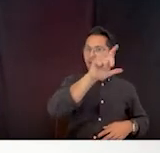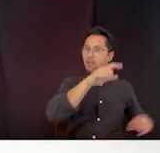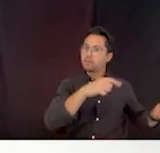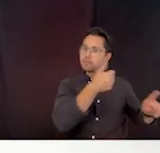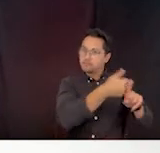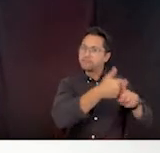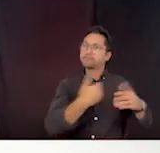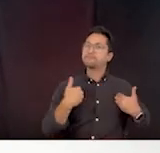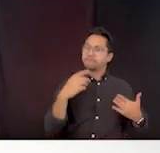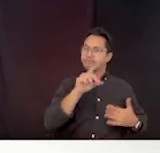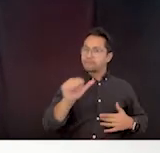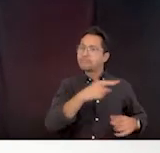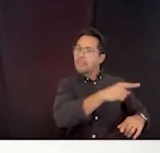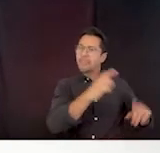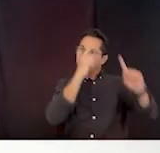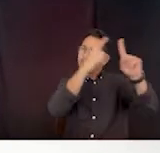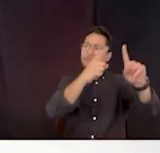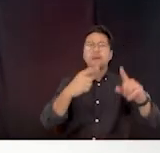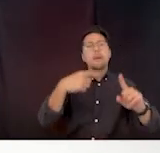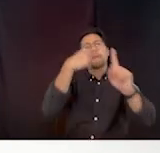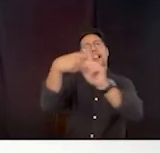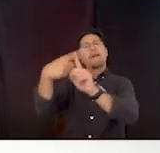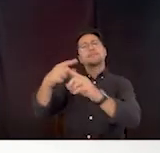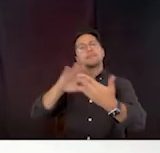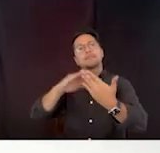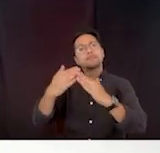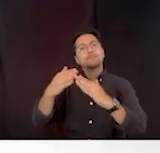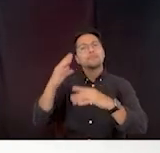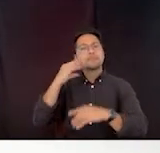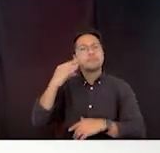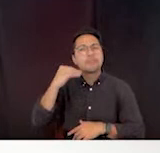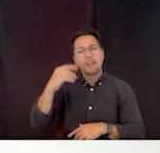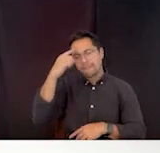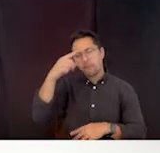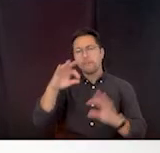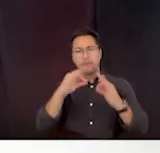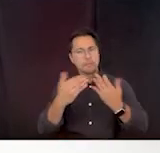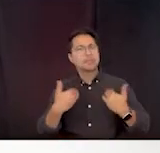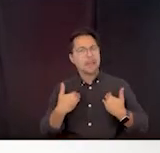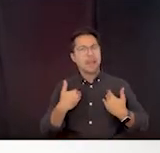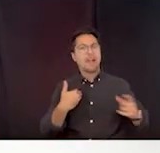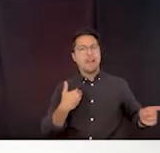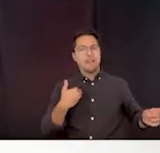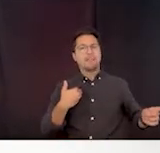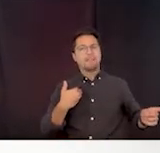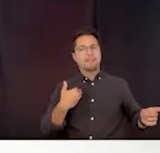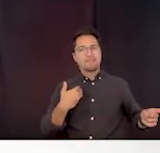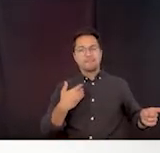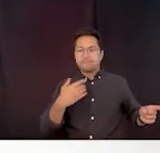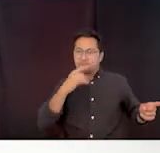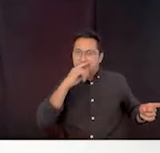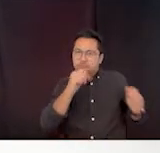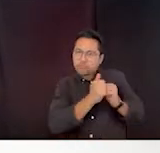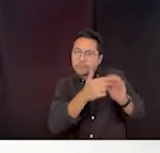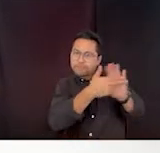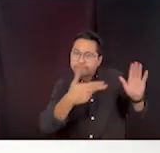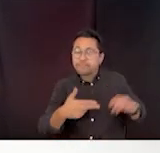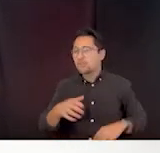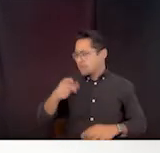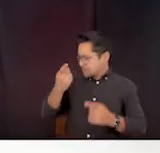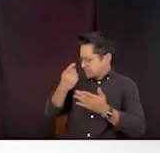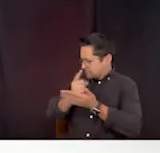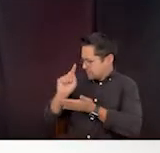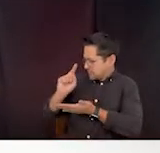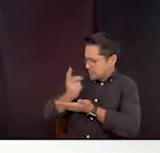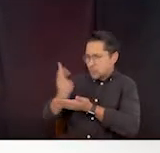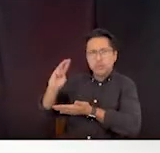create positive community experiences for families impacted by exceptional needs. And as a matter of fact, just last week or the week before, maybe some